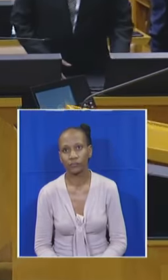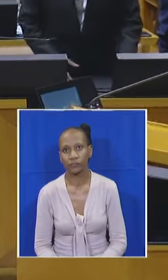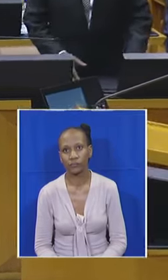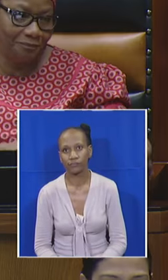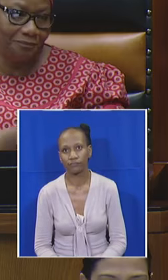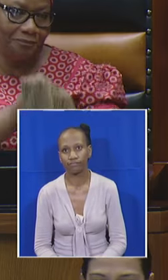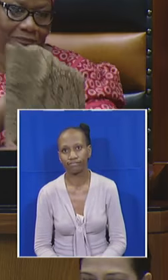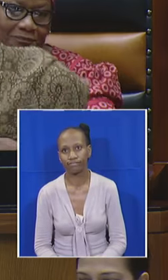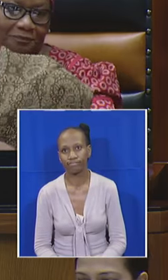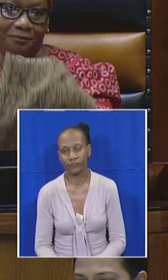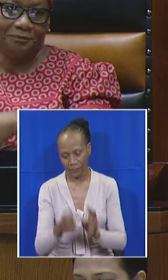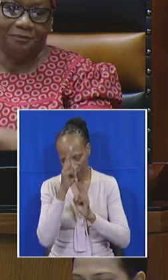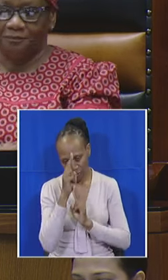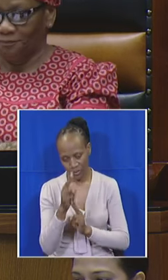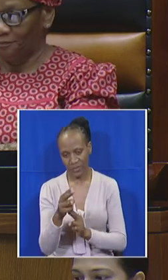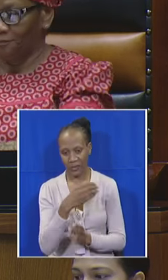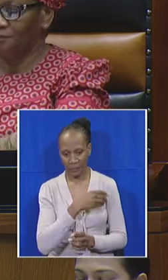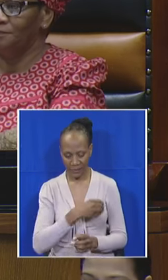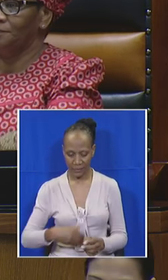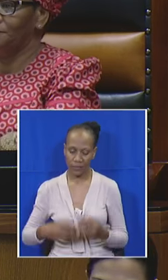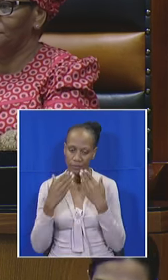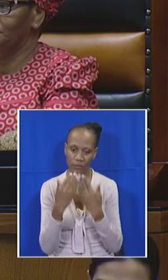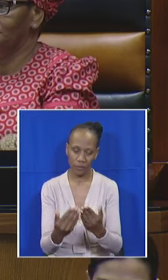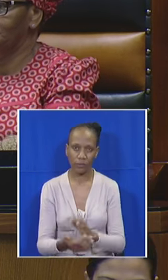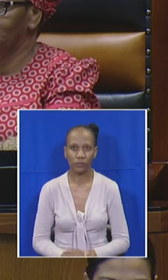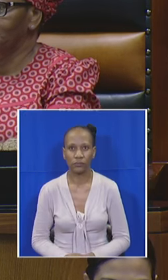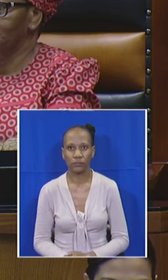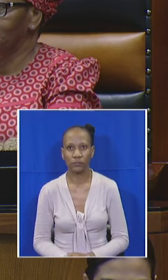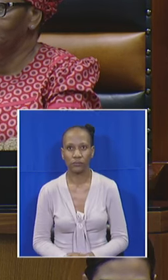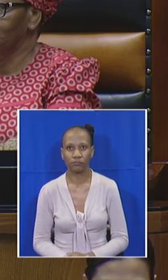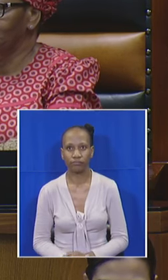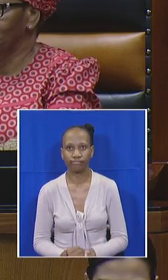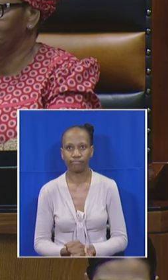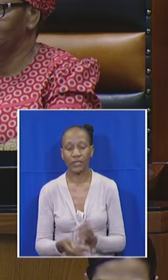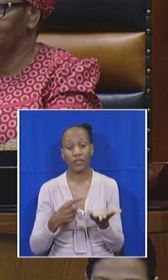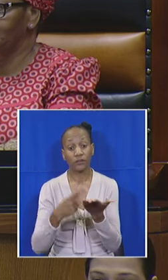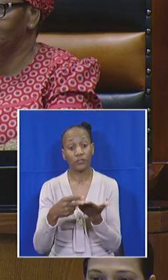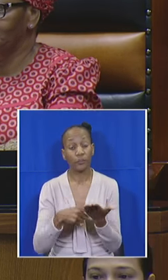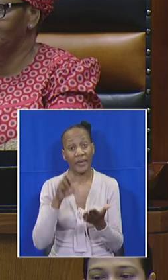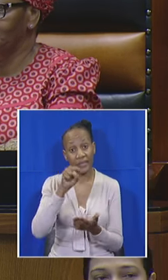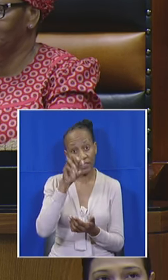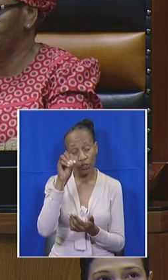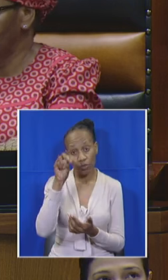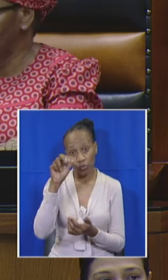I thank the Honorable the President. That concludes the debate on the State of the